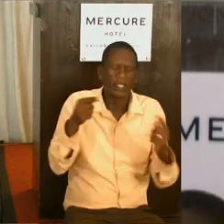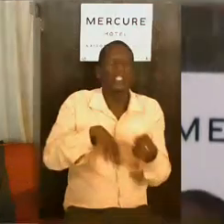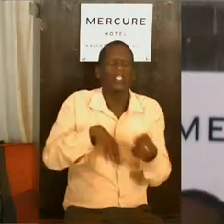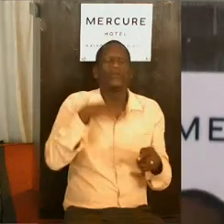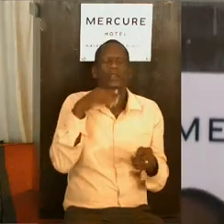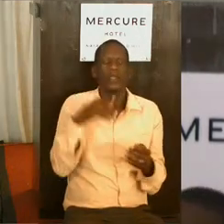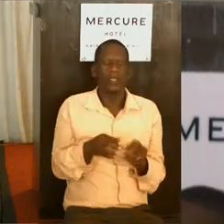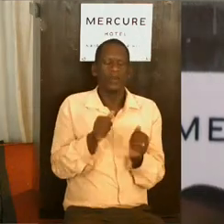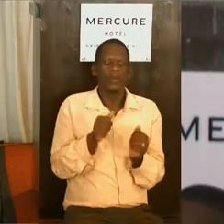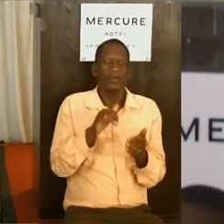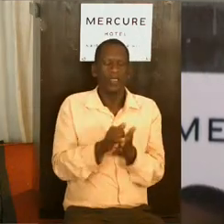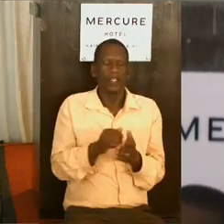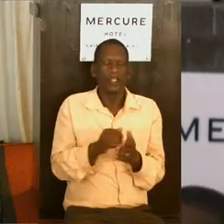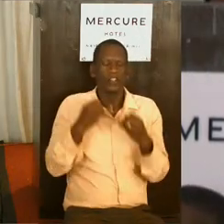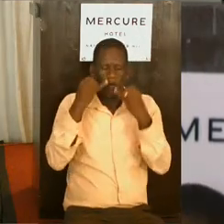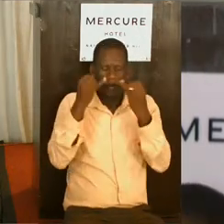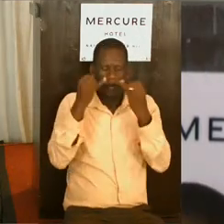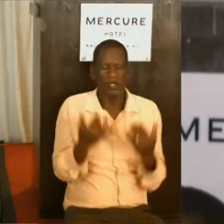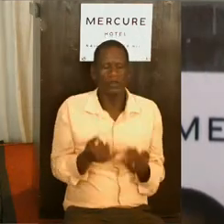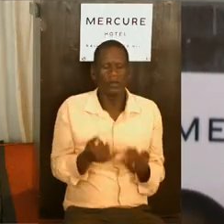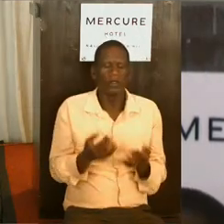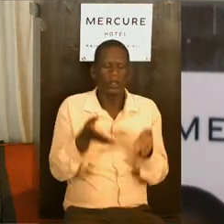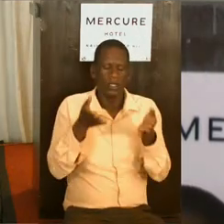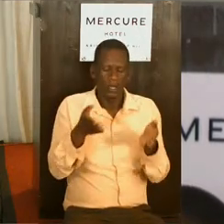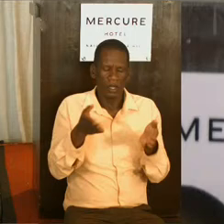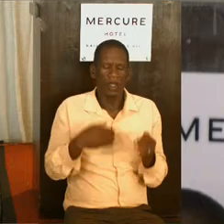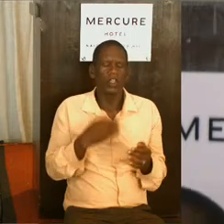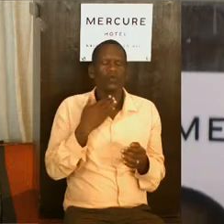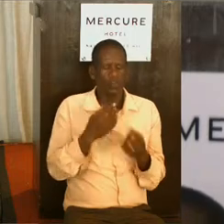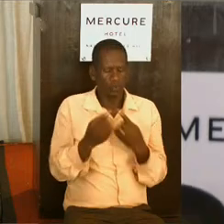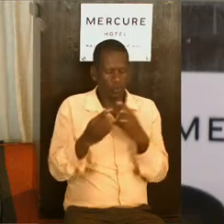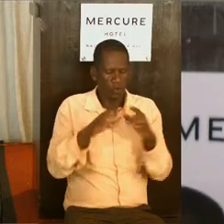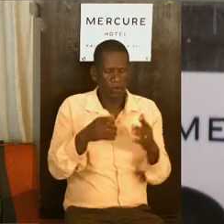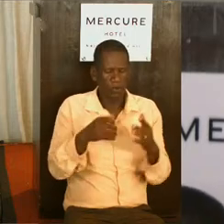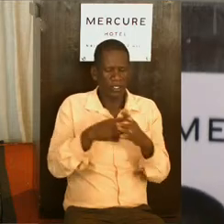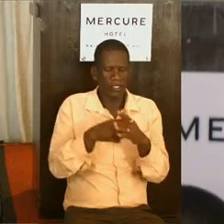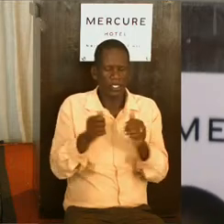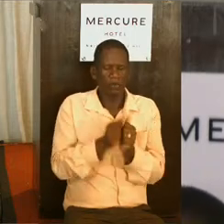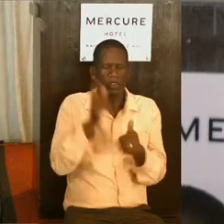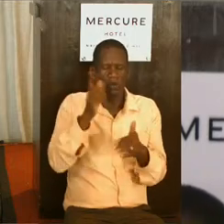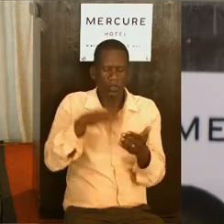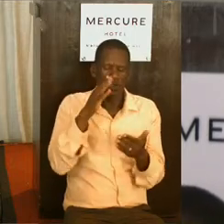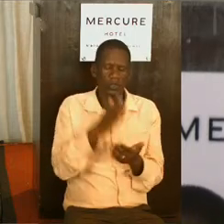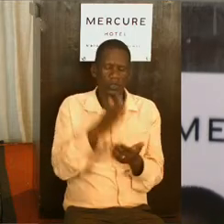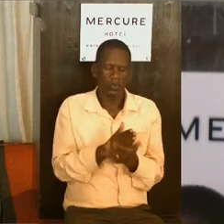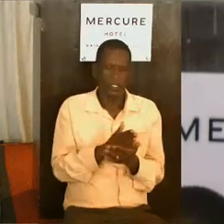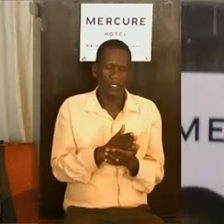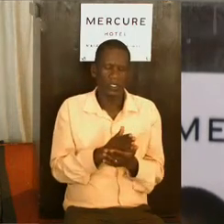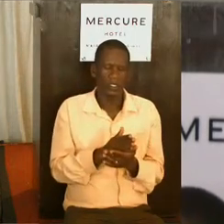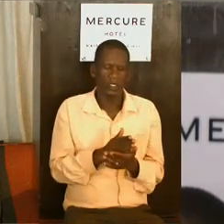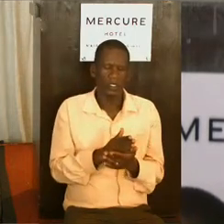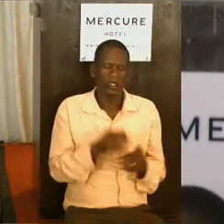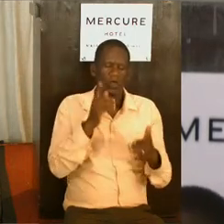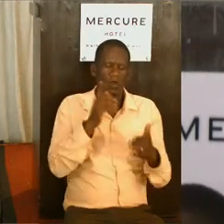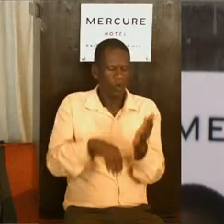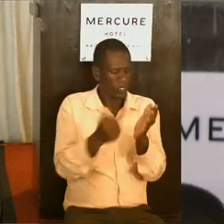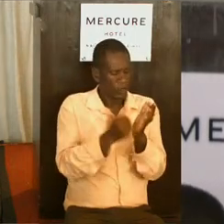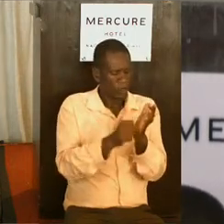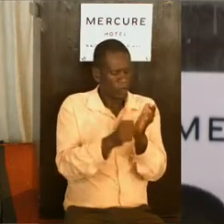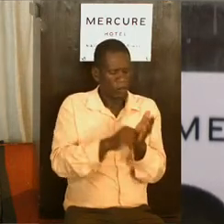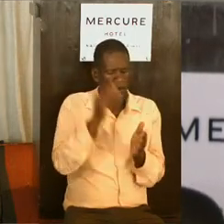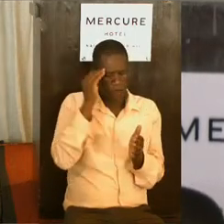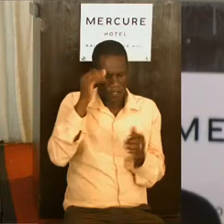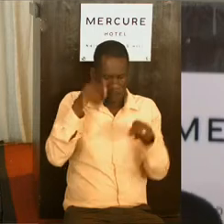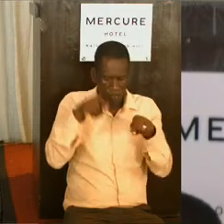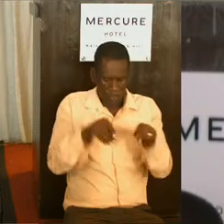with that kind of a context then I would reflect starting with what really else the education